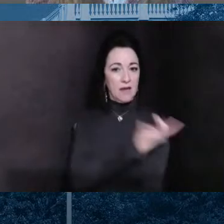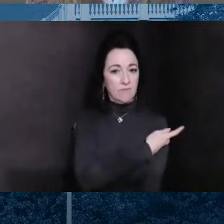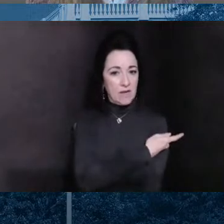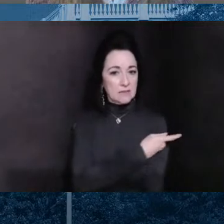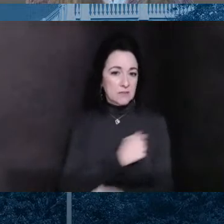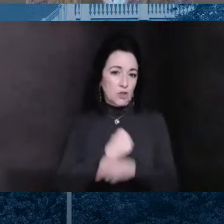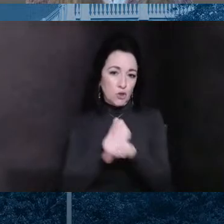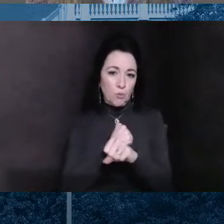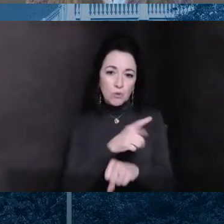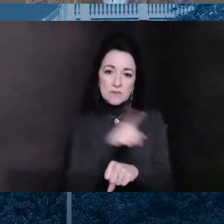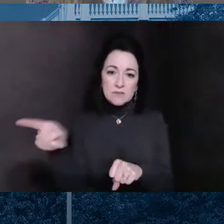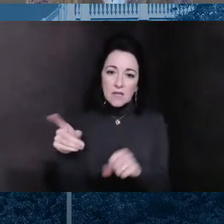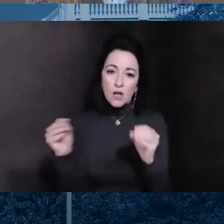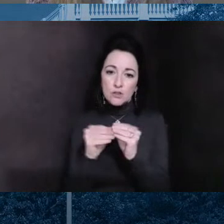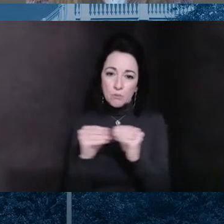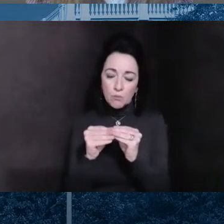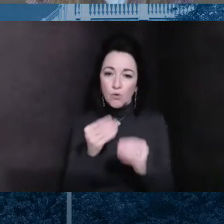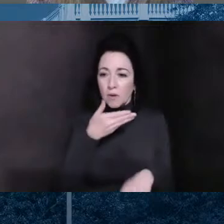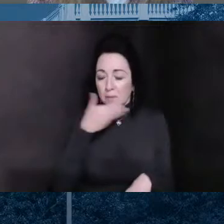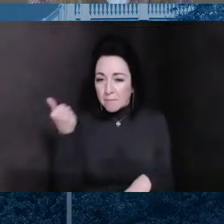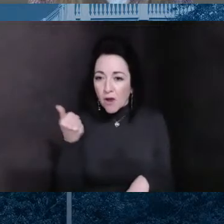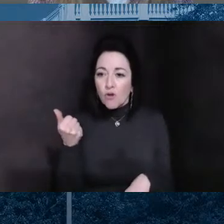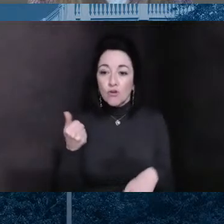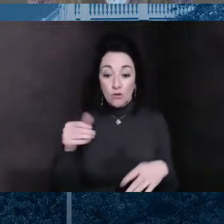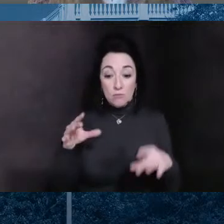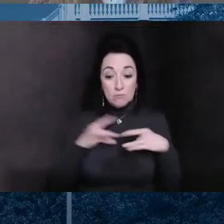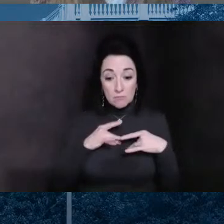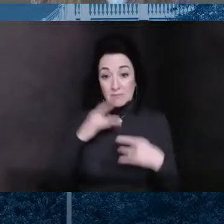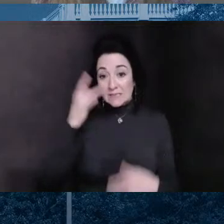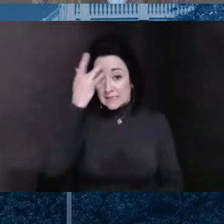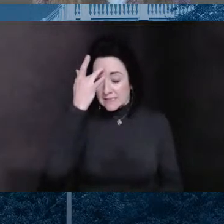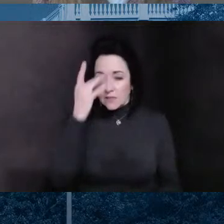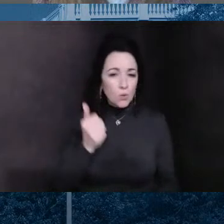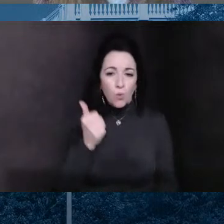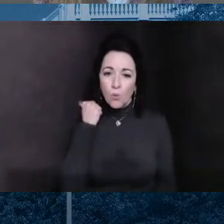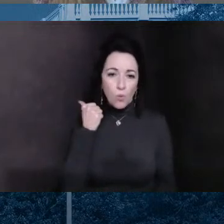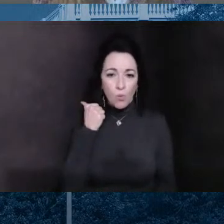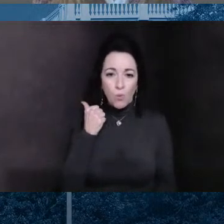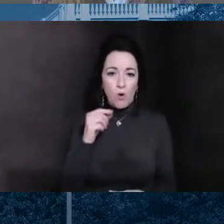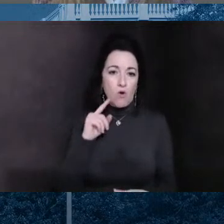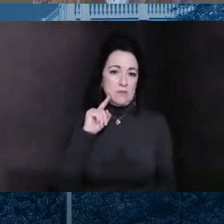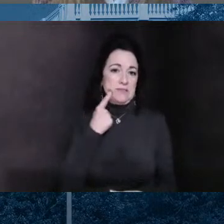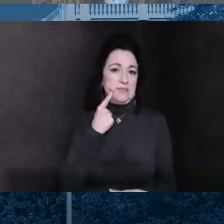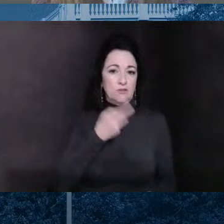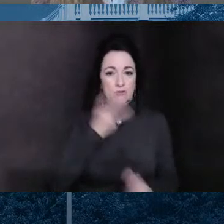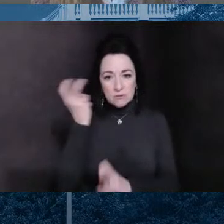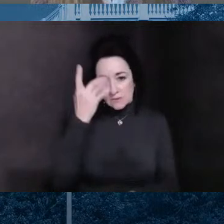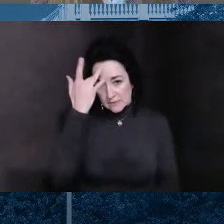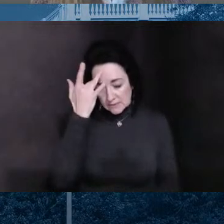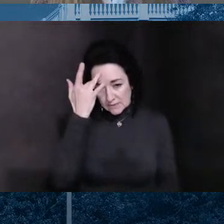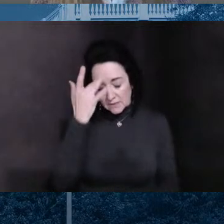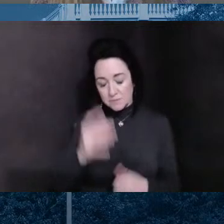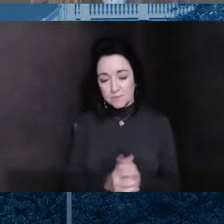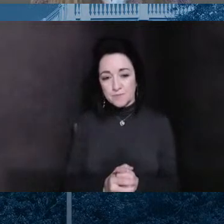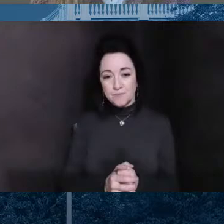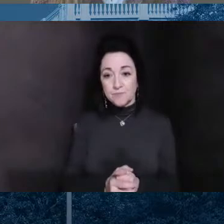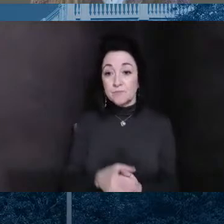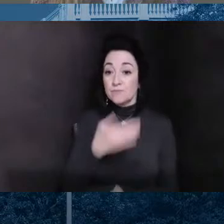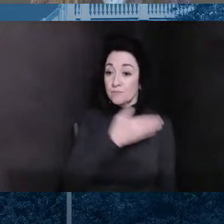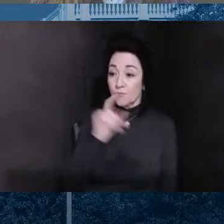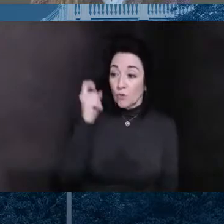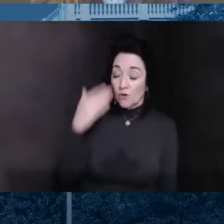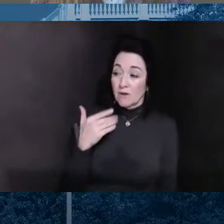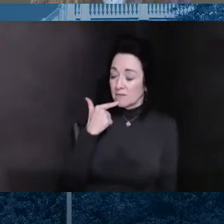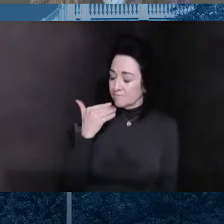report. Thank you for everything that you and your team are doing, and our partners on testing, includes Newcastle County again. So shout out to